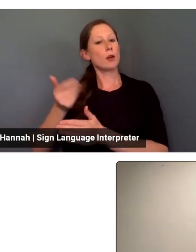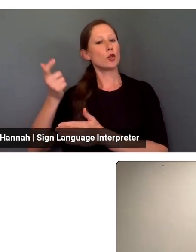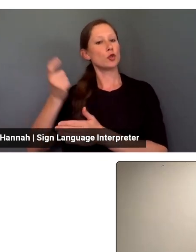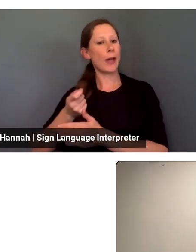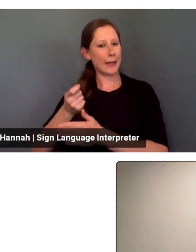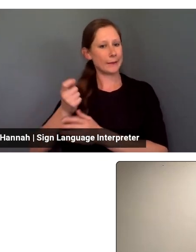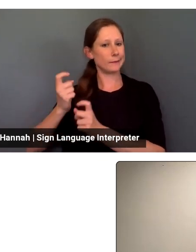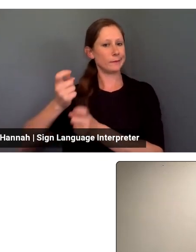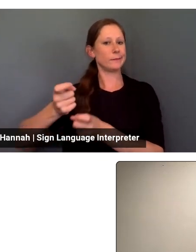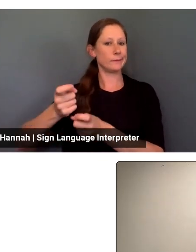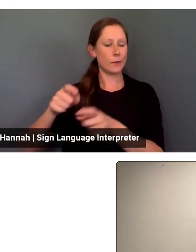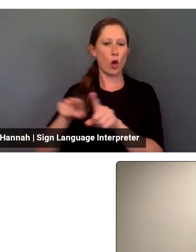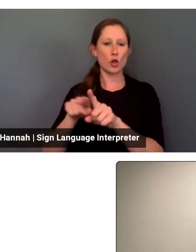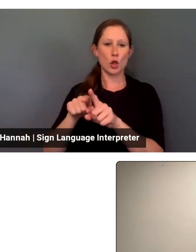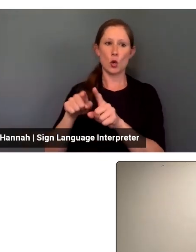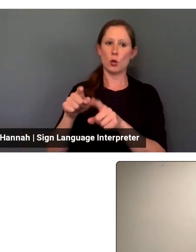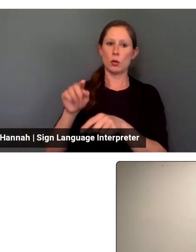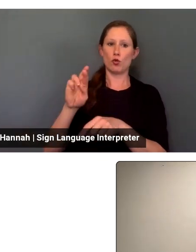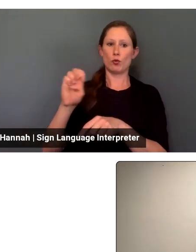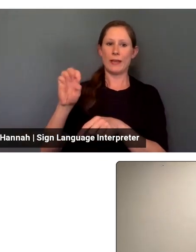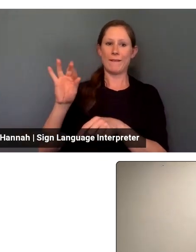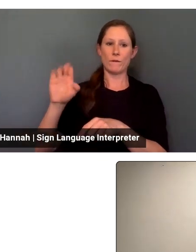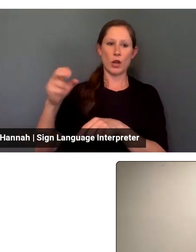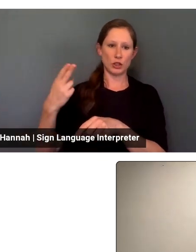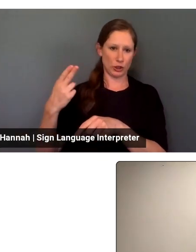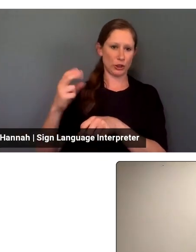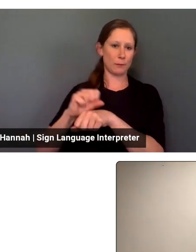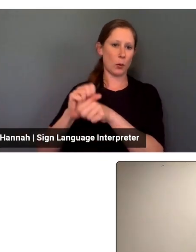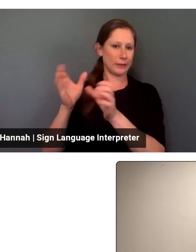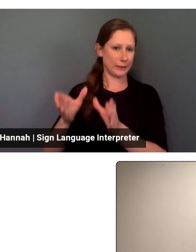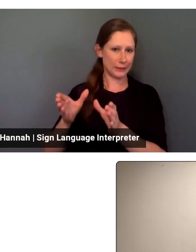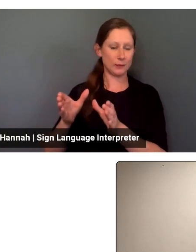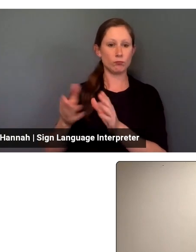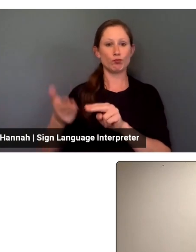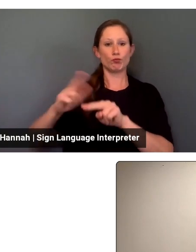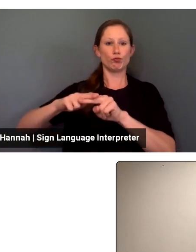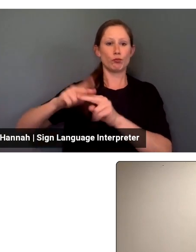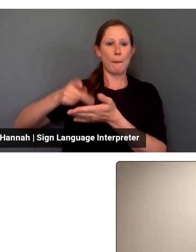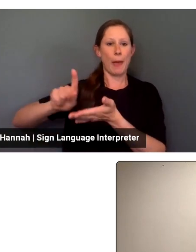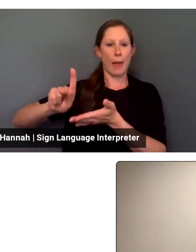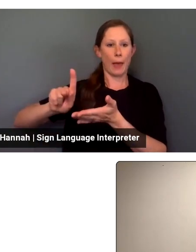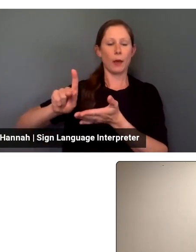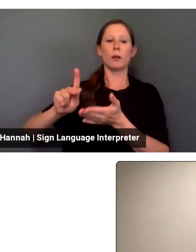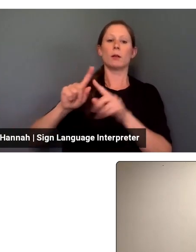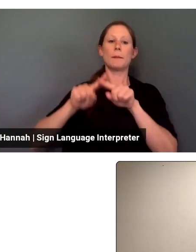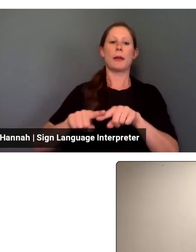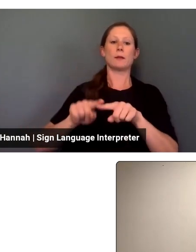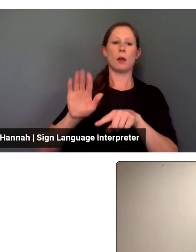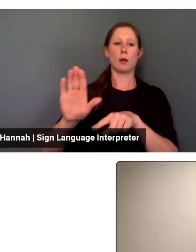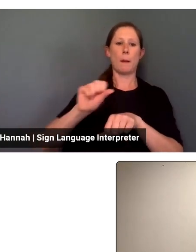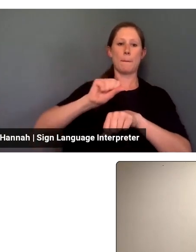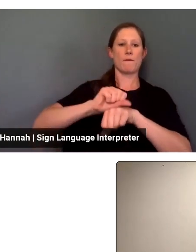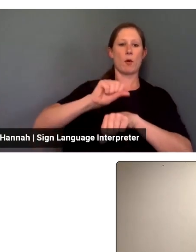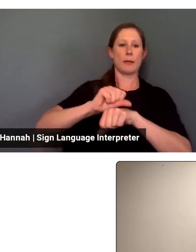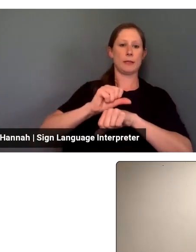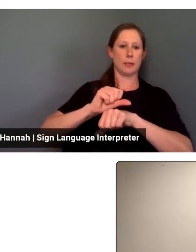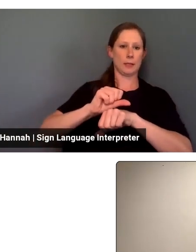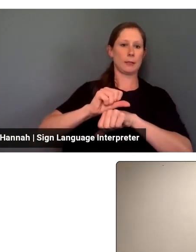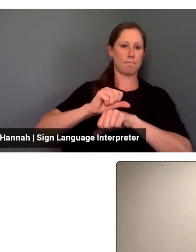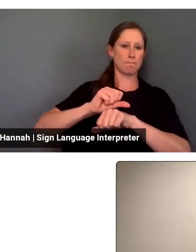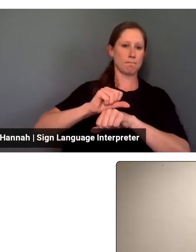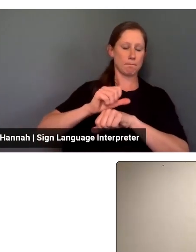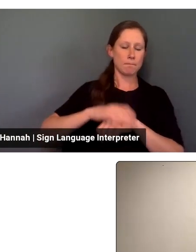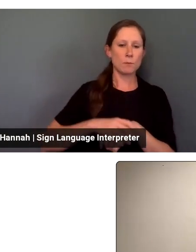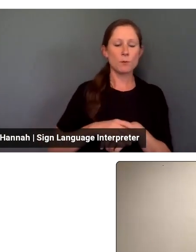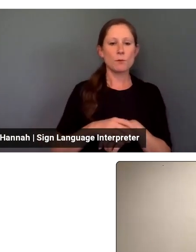refreshes that help us really activate a pay for performance philosophy. And we're able to do that,